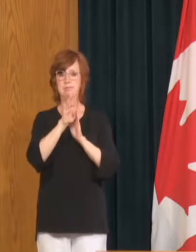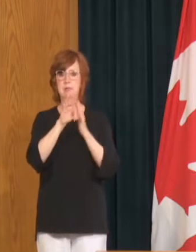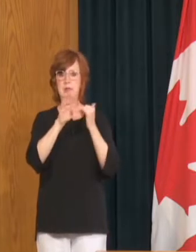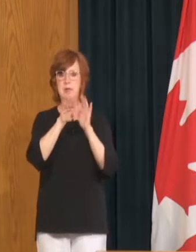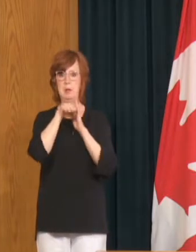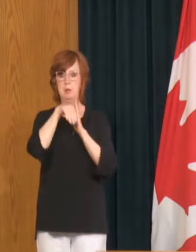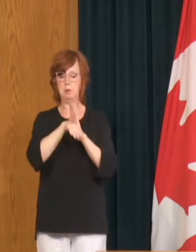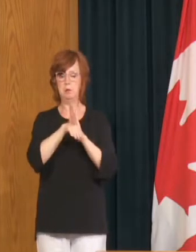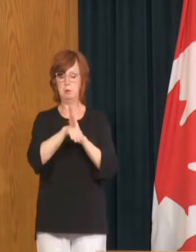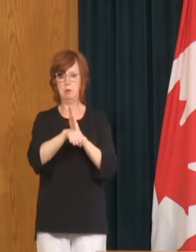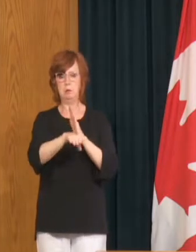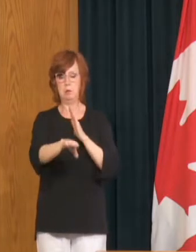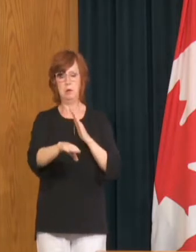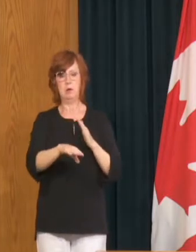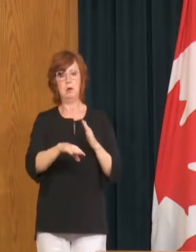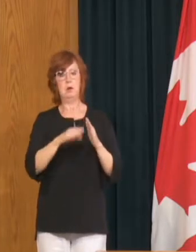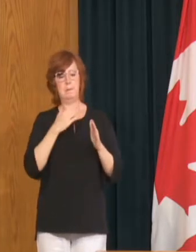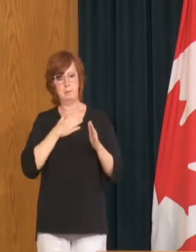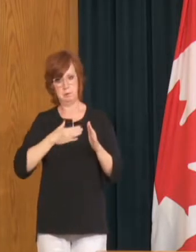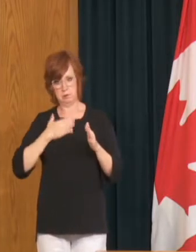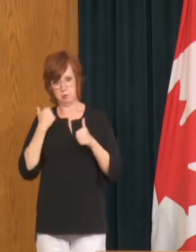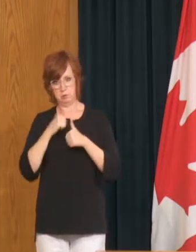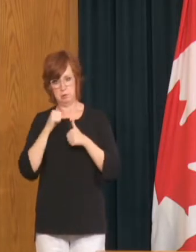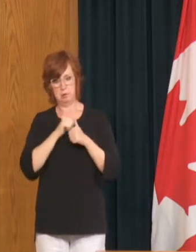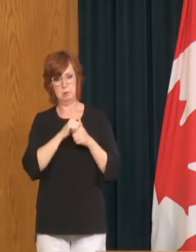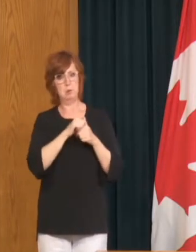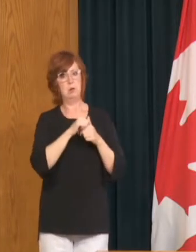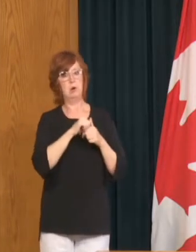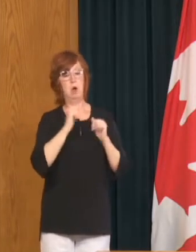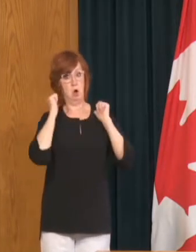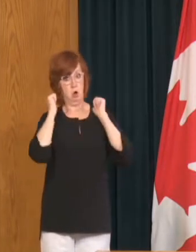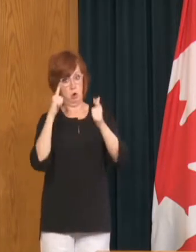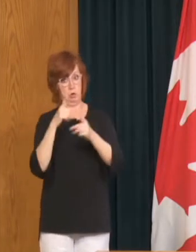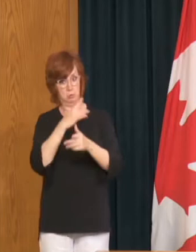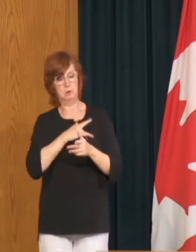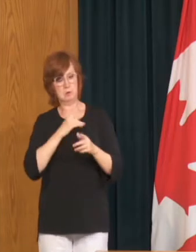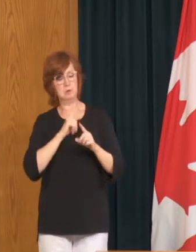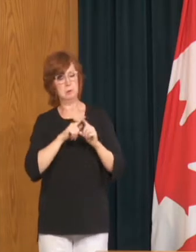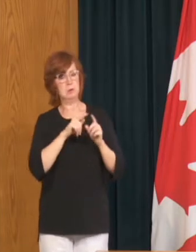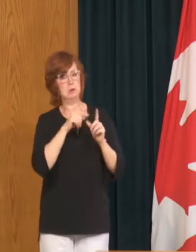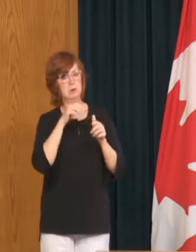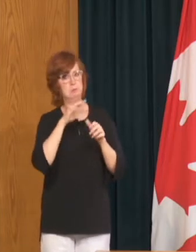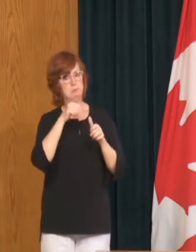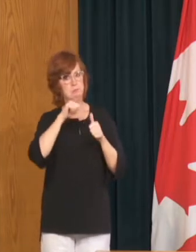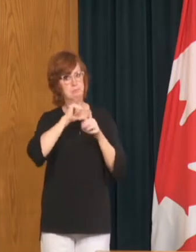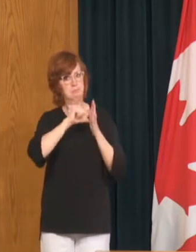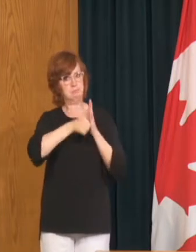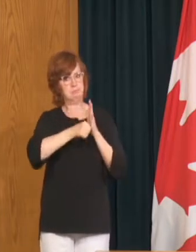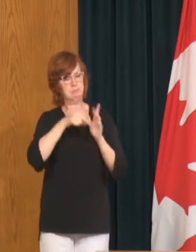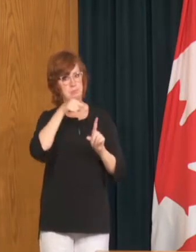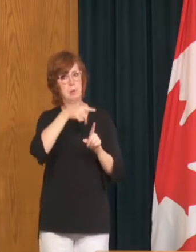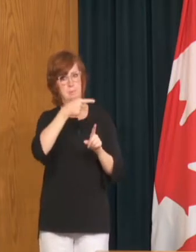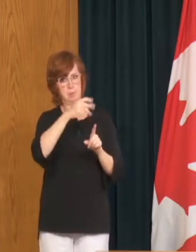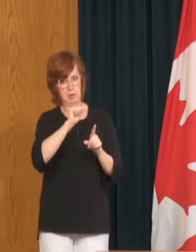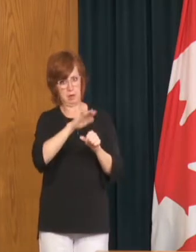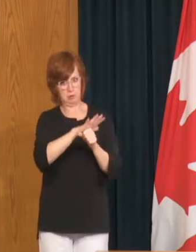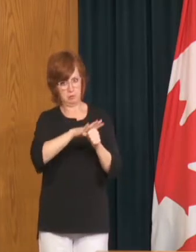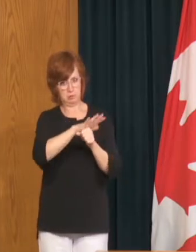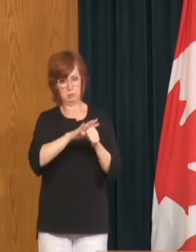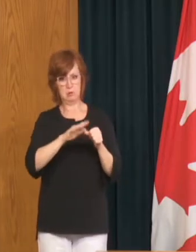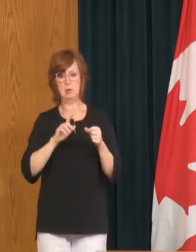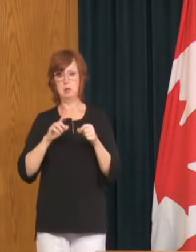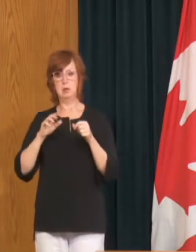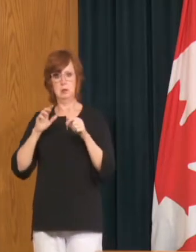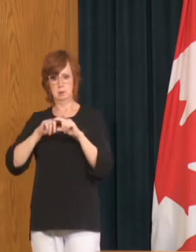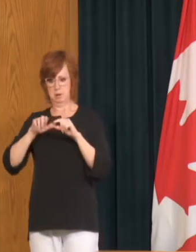being a bit more conscious about maintaining that physical distance, a bit more thoughtful about should we have a gathering, how big, how many